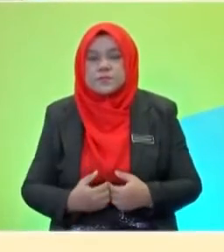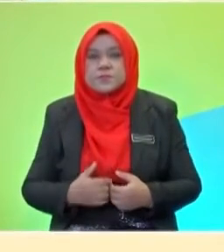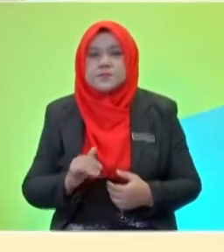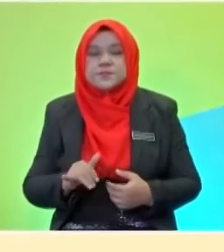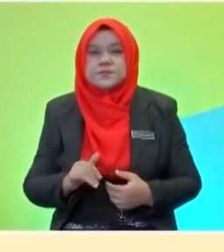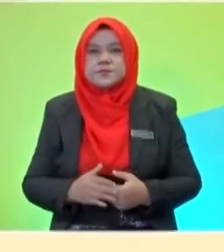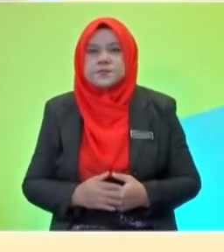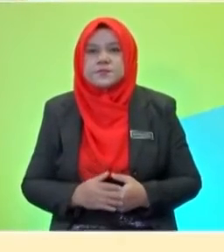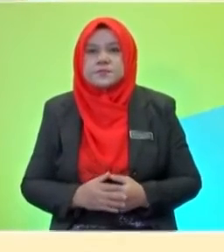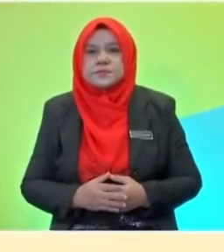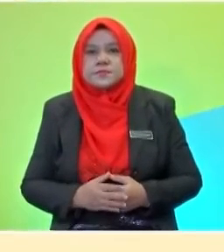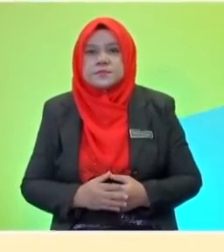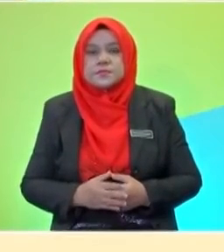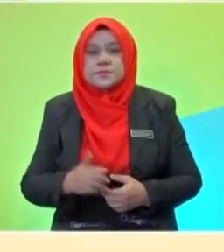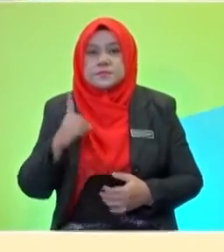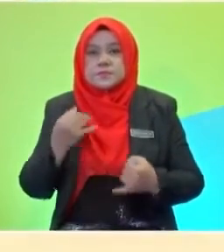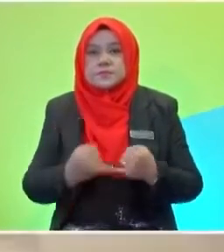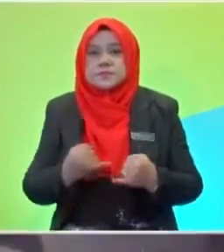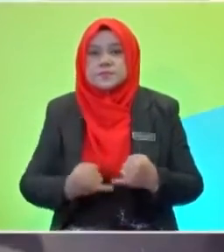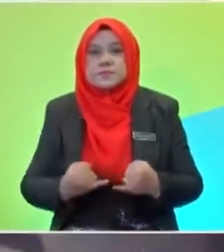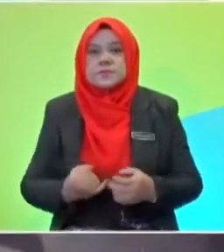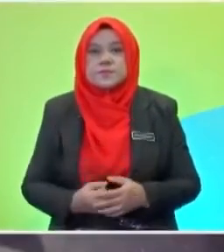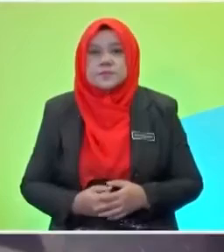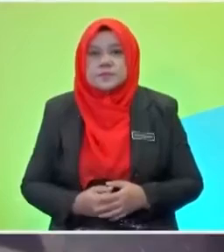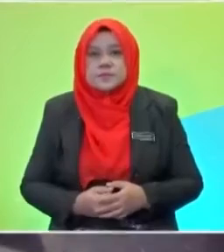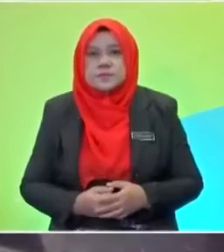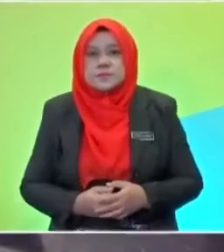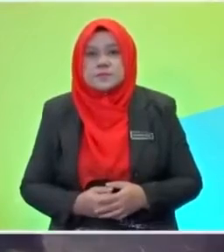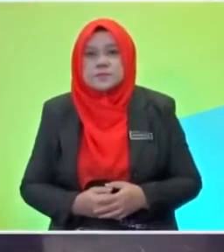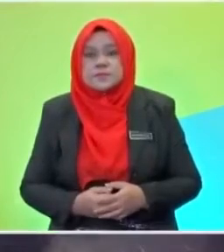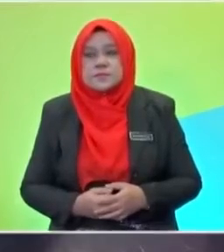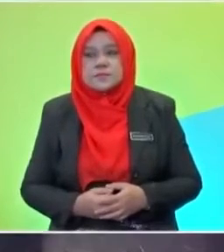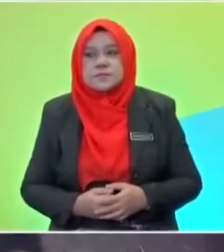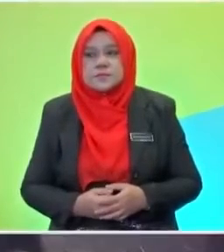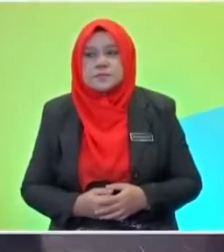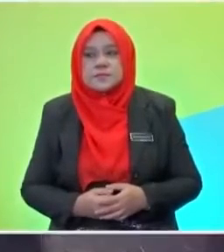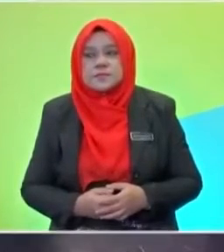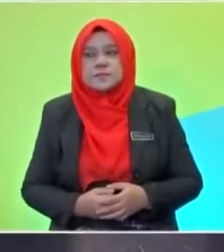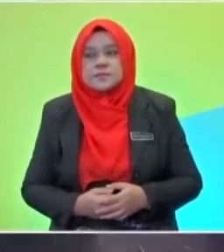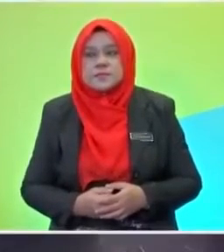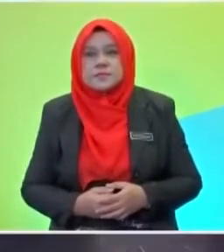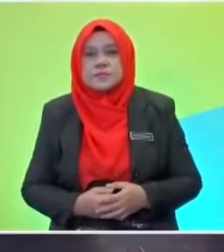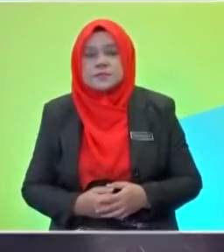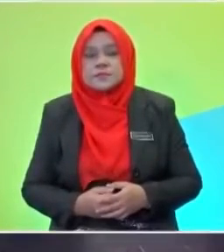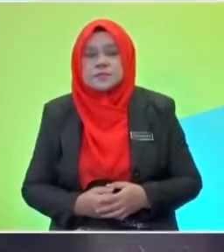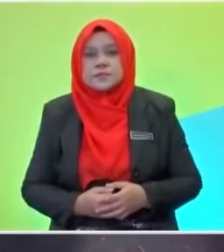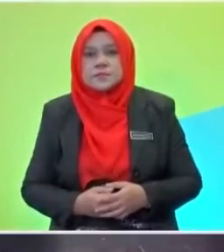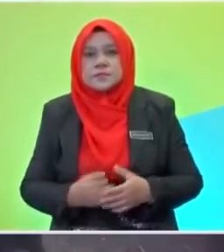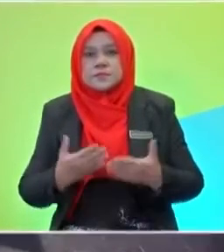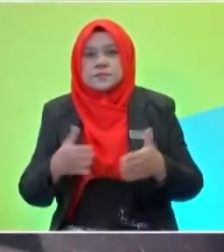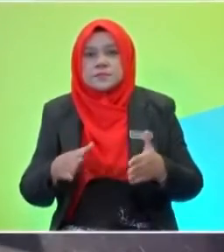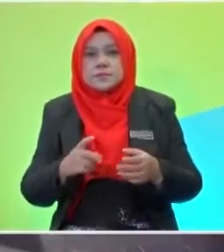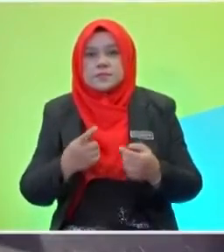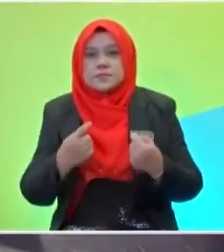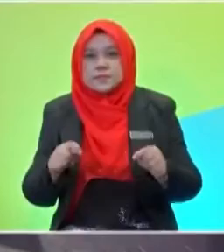okay, go. Okay, very good. Okay, one more last example. Okay. Okay, one more last example. Let's see, what is the next example? Then after that, Chris, we test